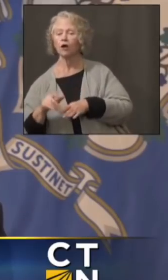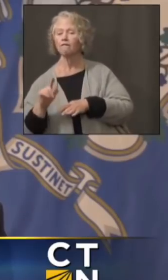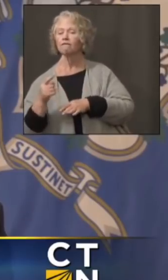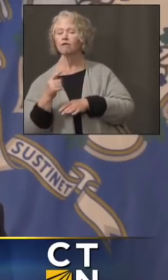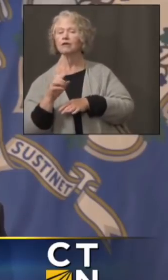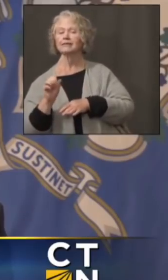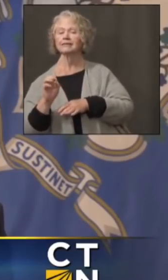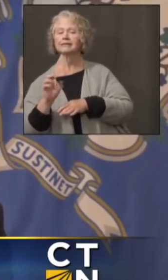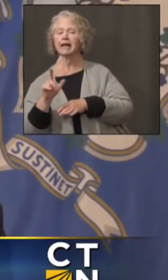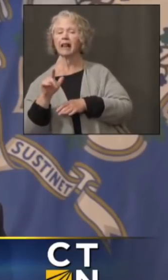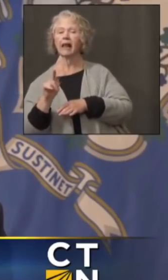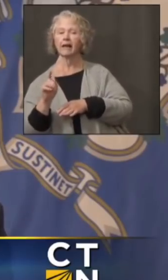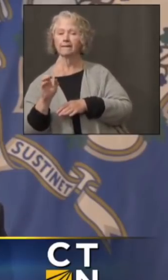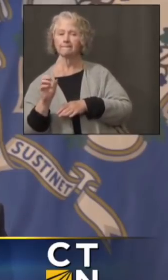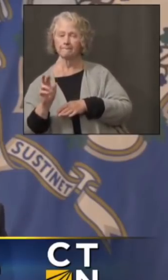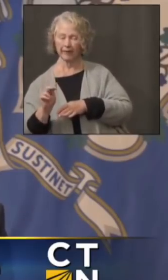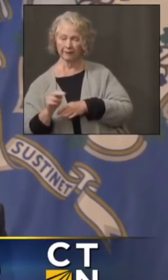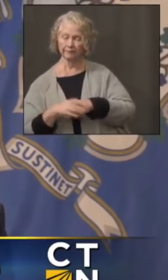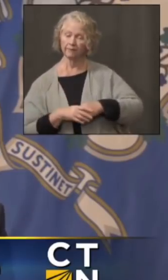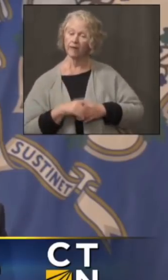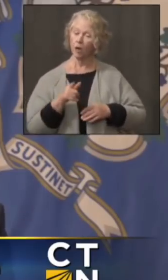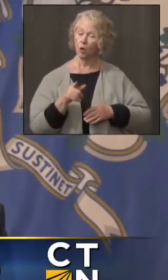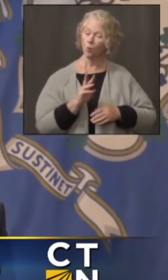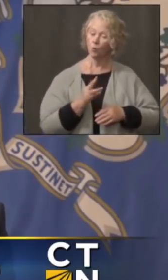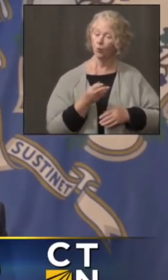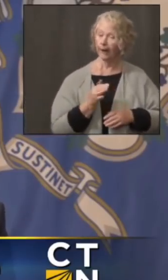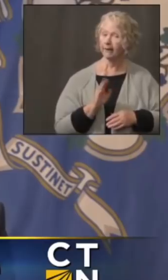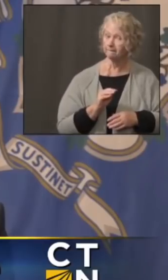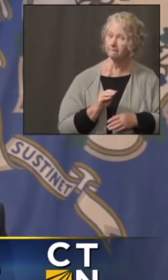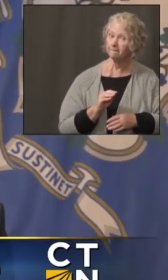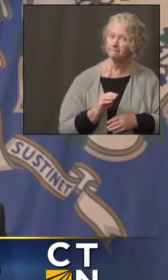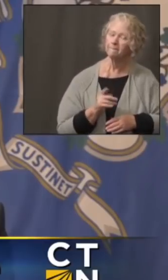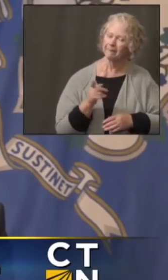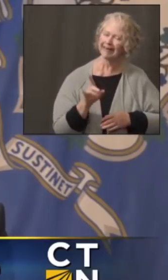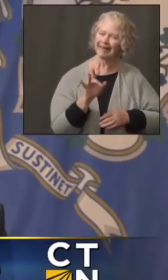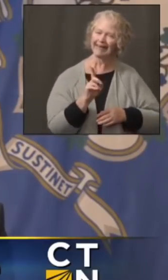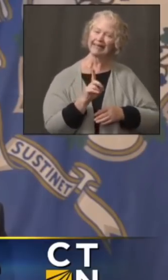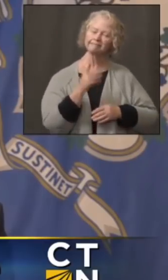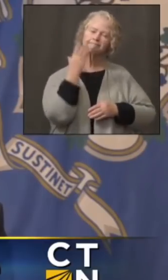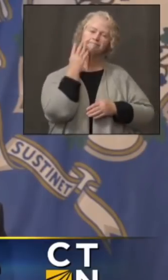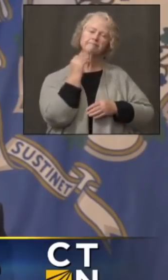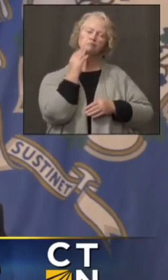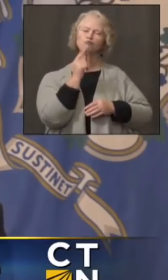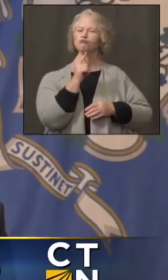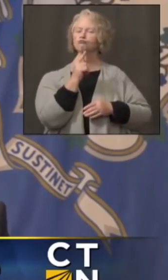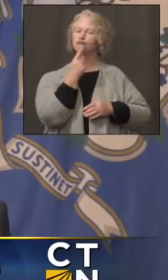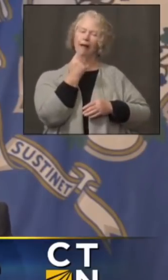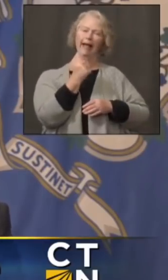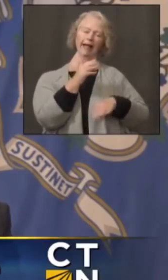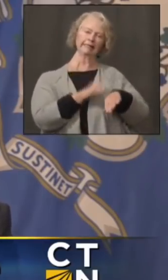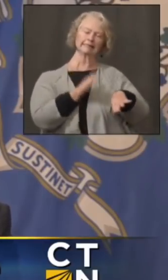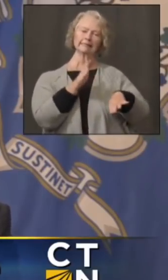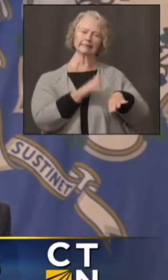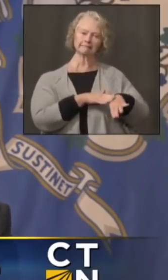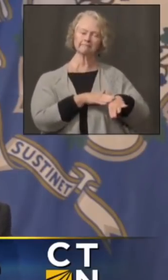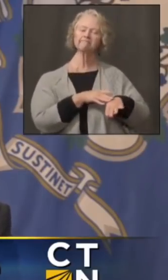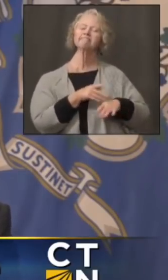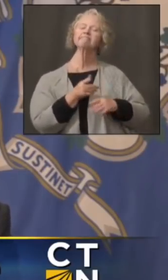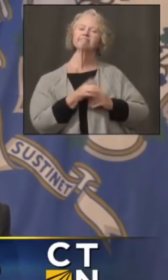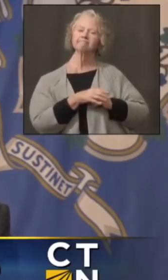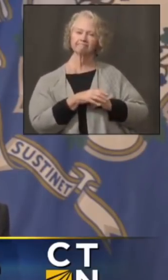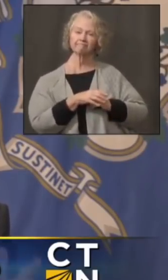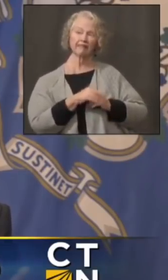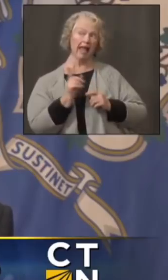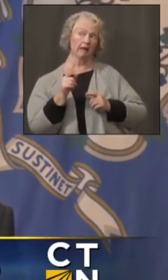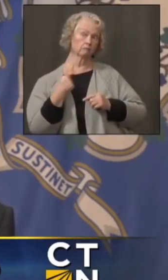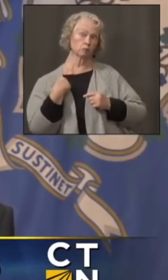is a town that was in red alert status. Windham is a town that decided, is about the only town